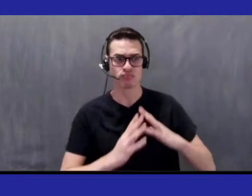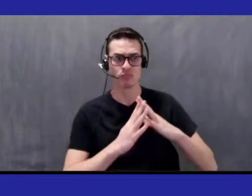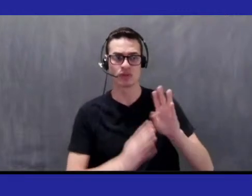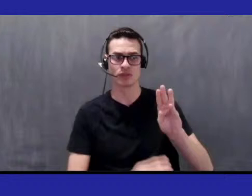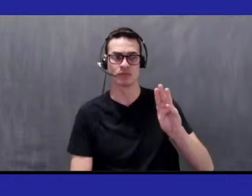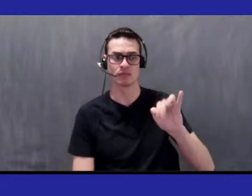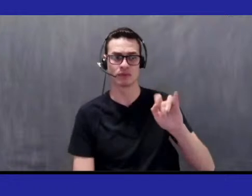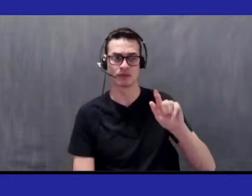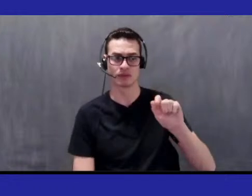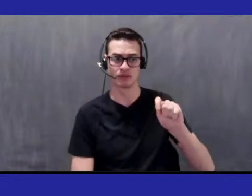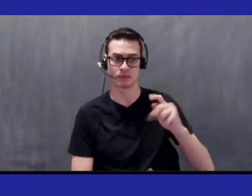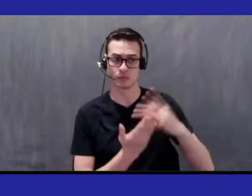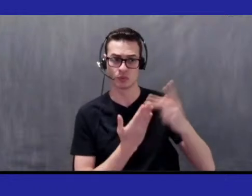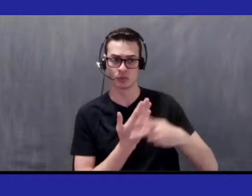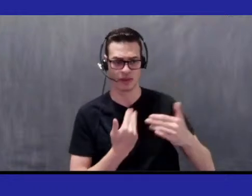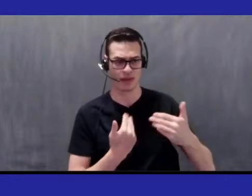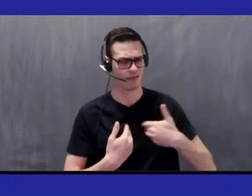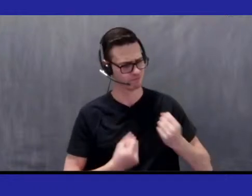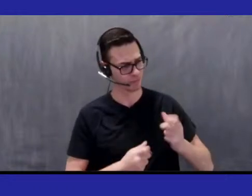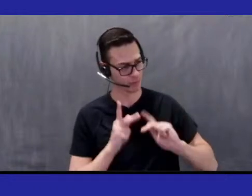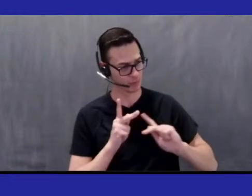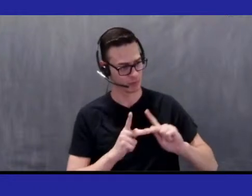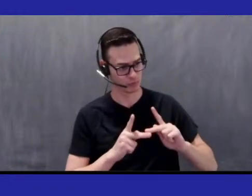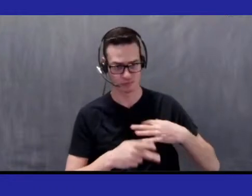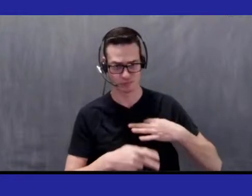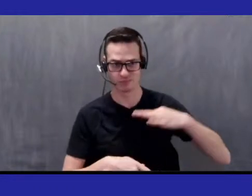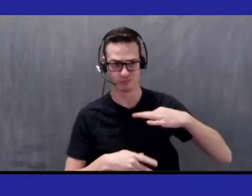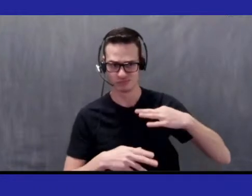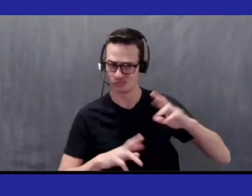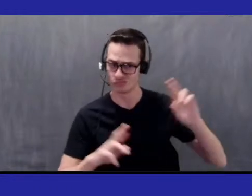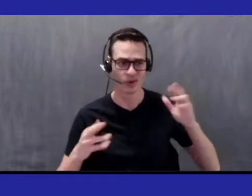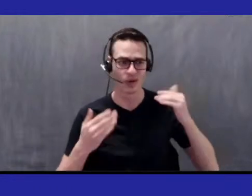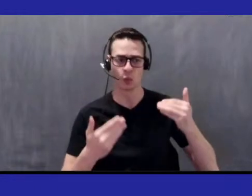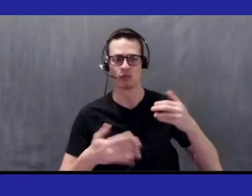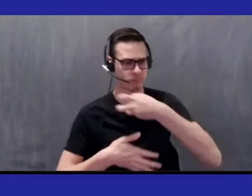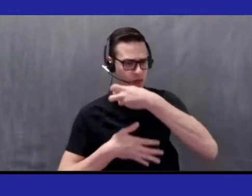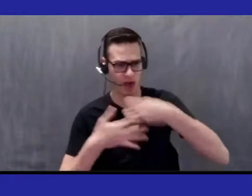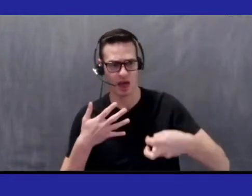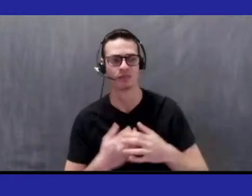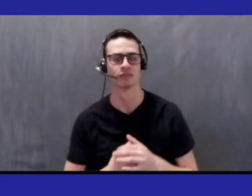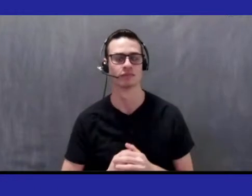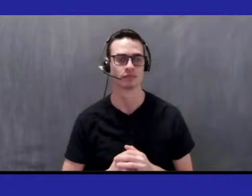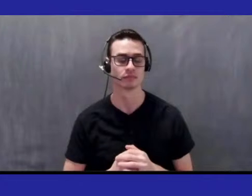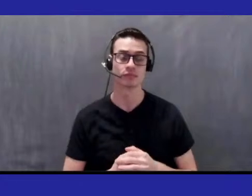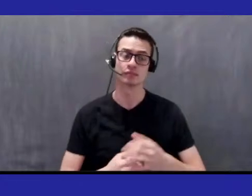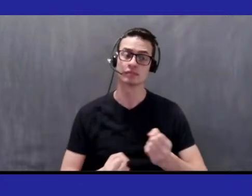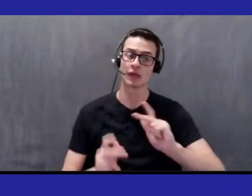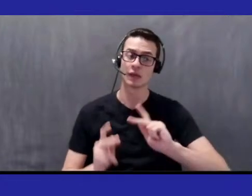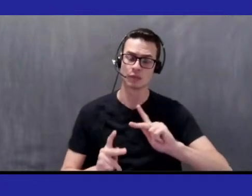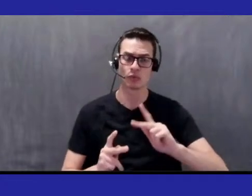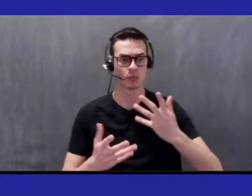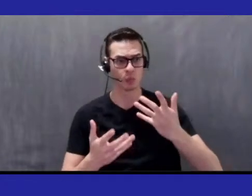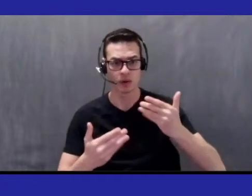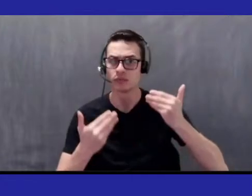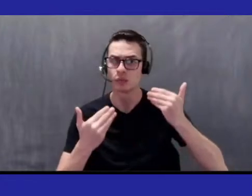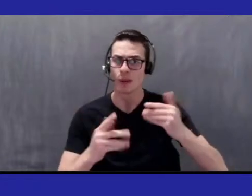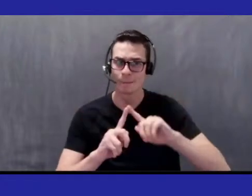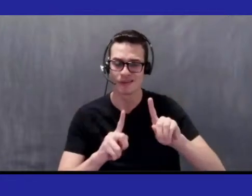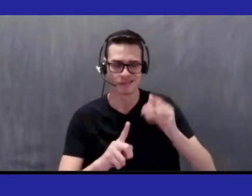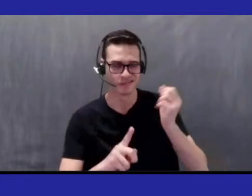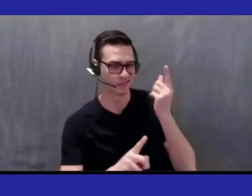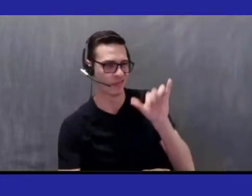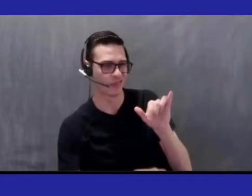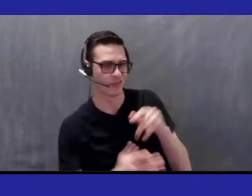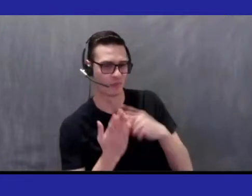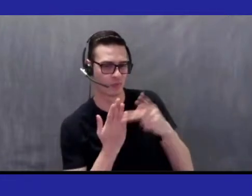have a slew of individuals, a large cadre of individuals that are interested in the program, even though it is a volunteer program. And